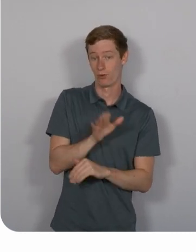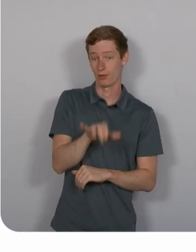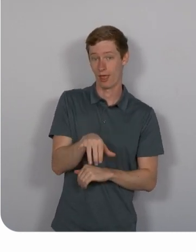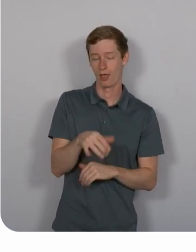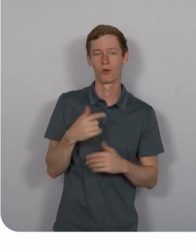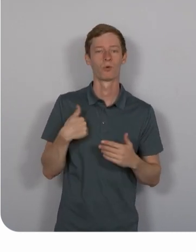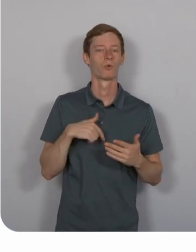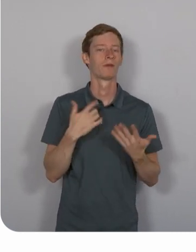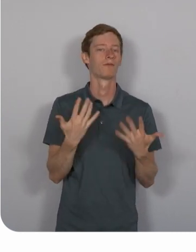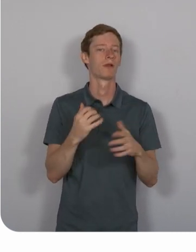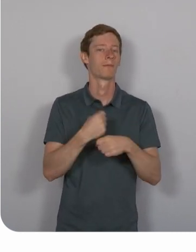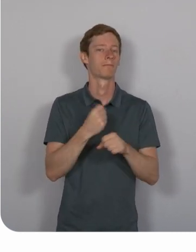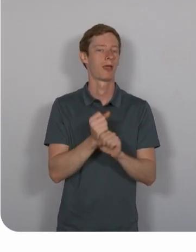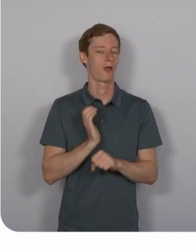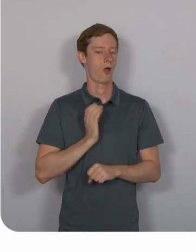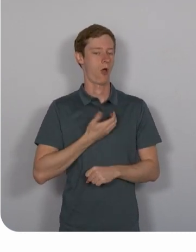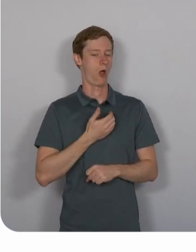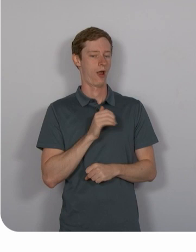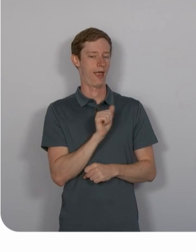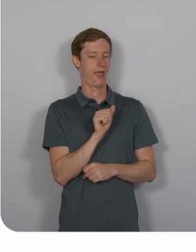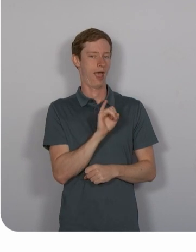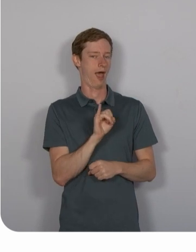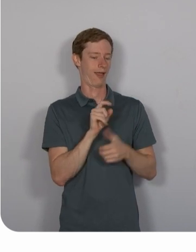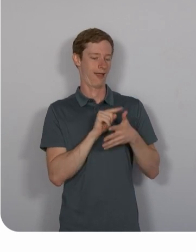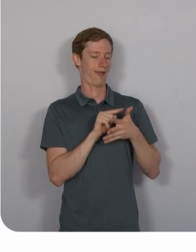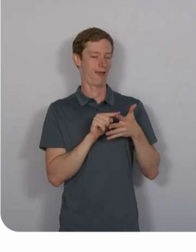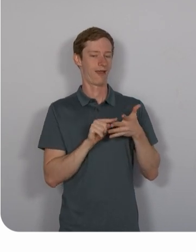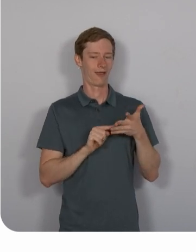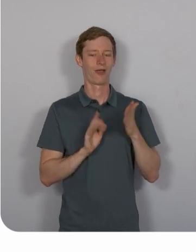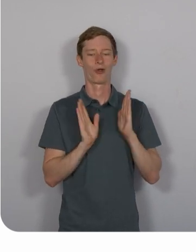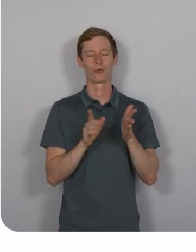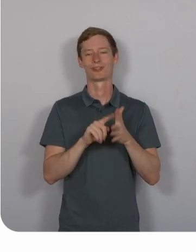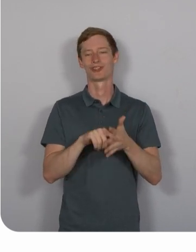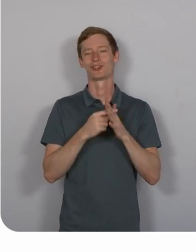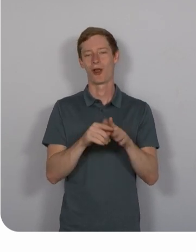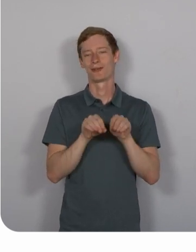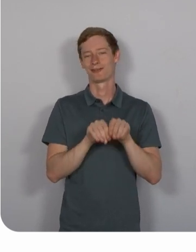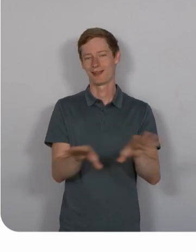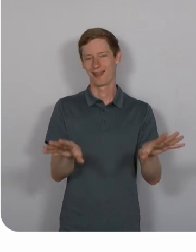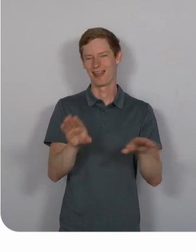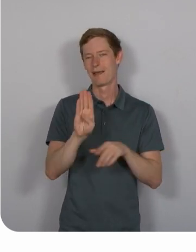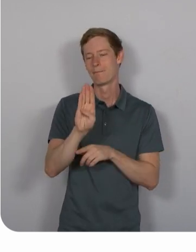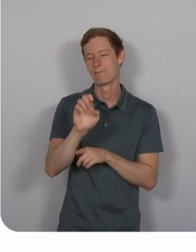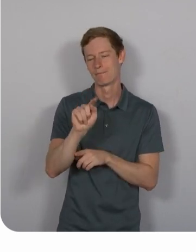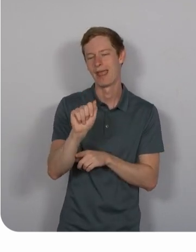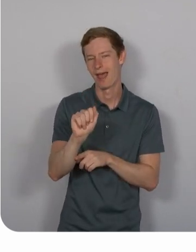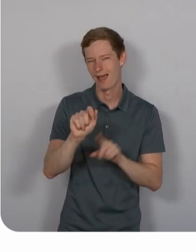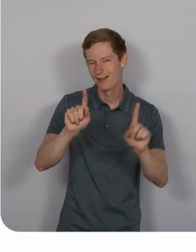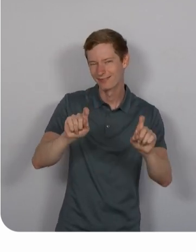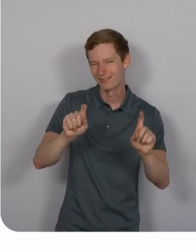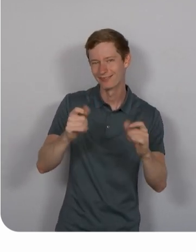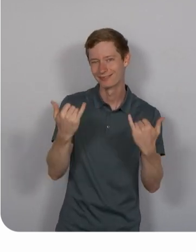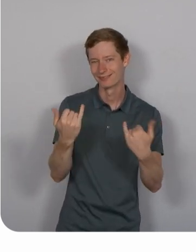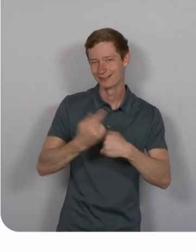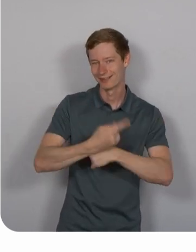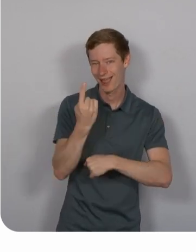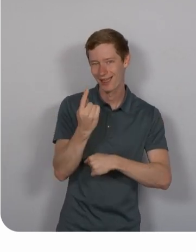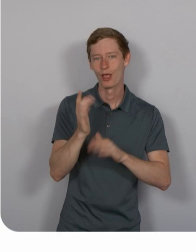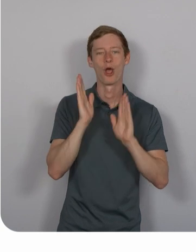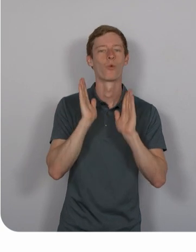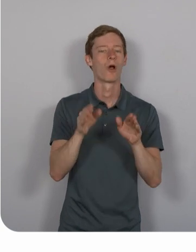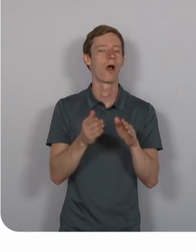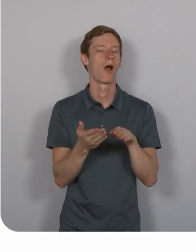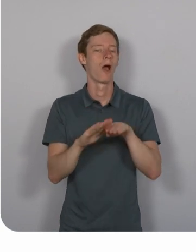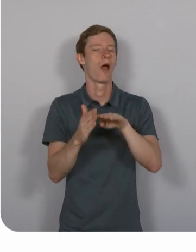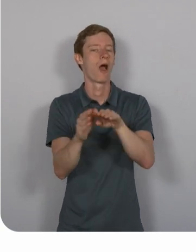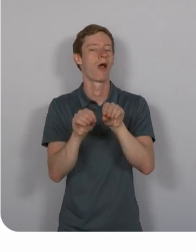creating a bunch of AIs ourselves, and we're going to start rolling these out in beta today and ramping that a bit over the